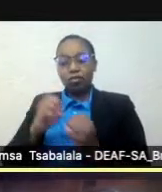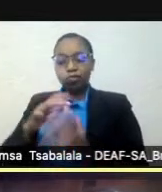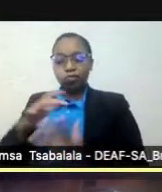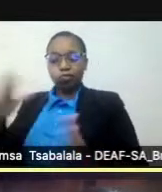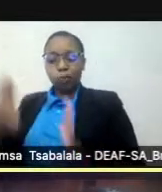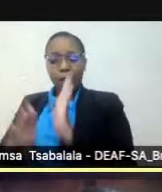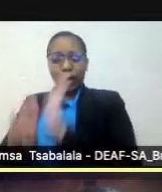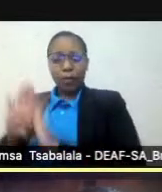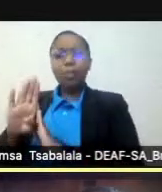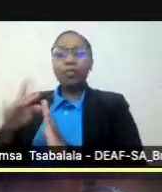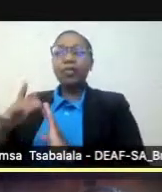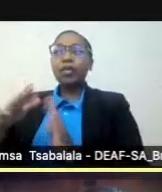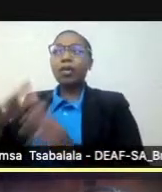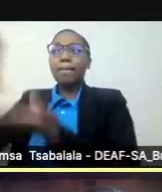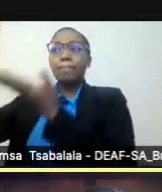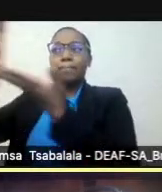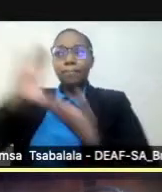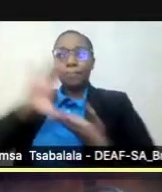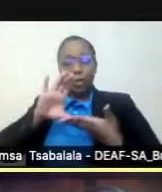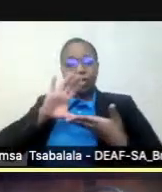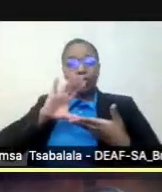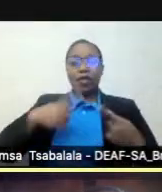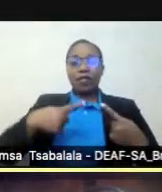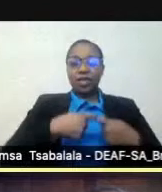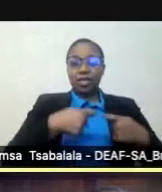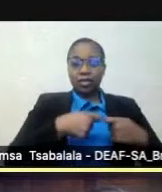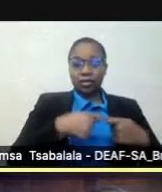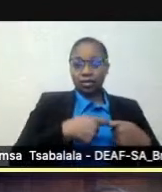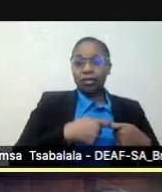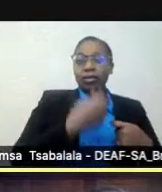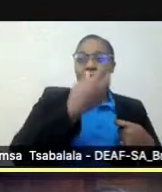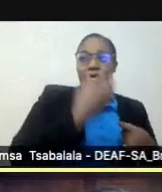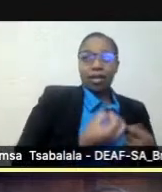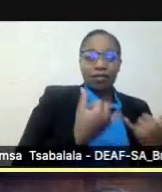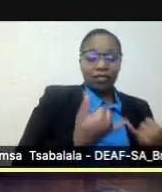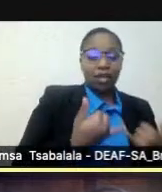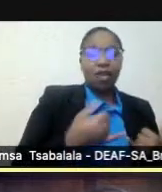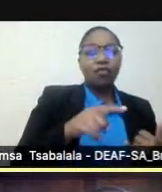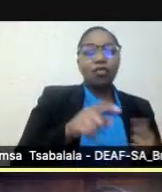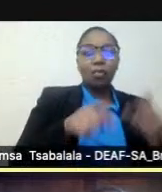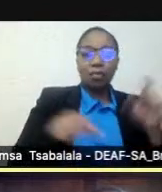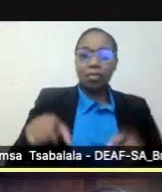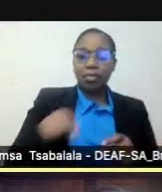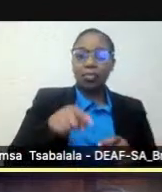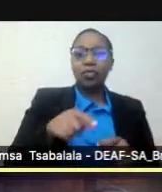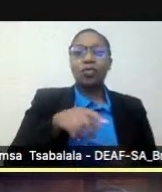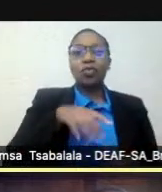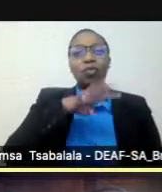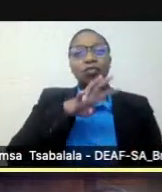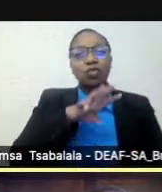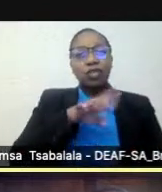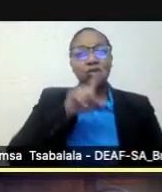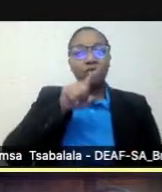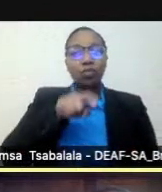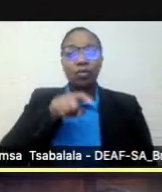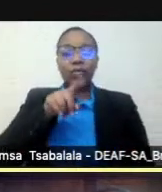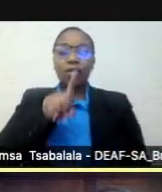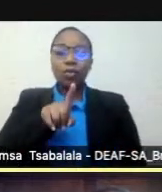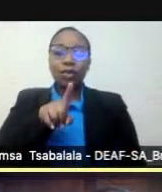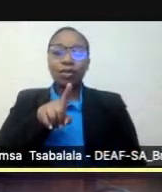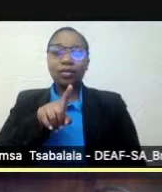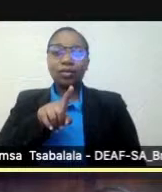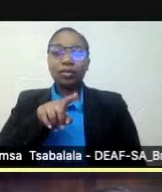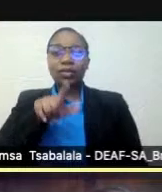for to now have personnel for 8,179 patients that are in